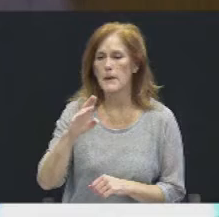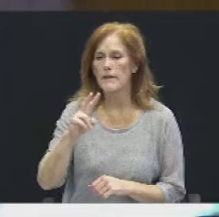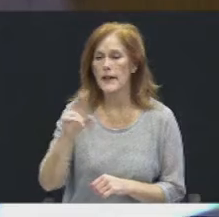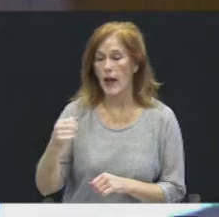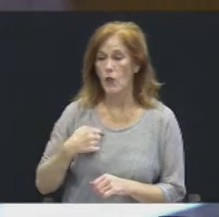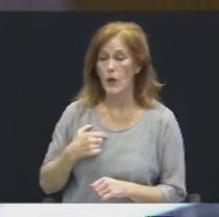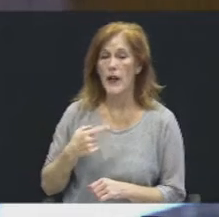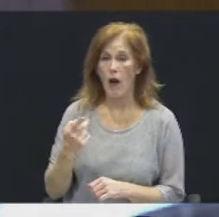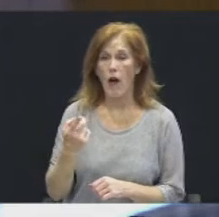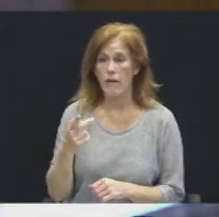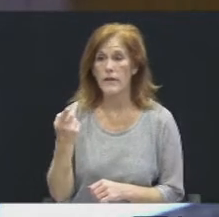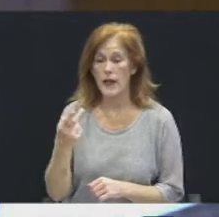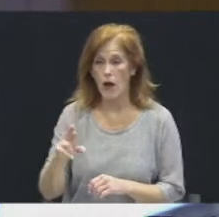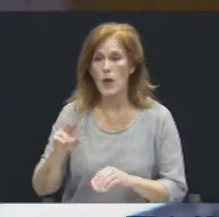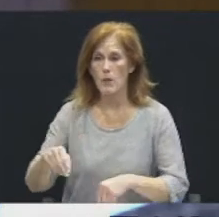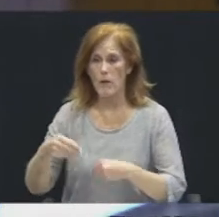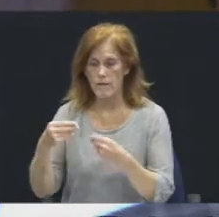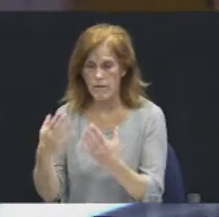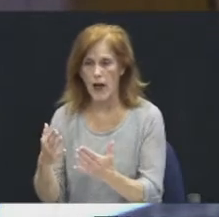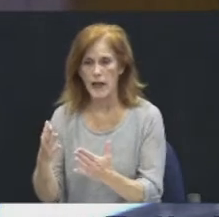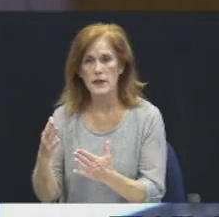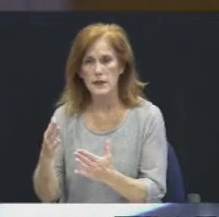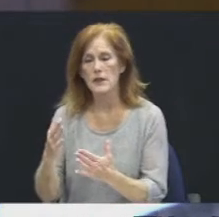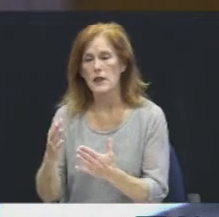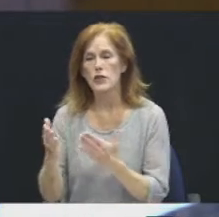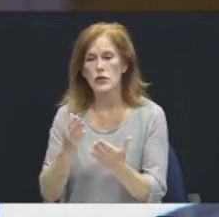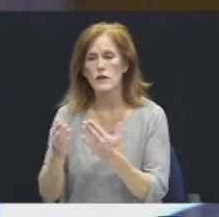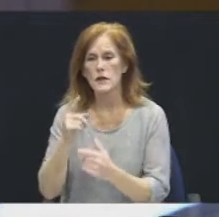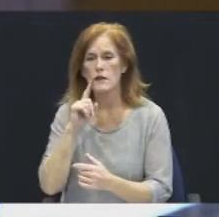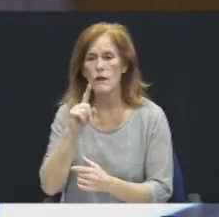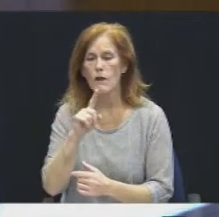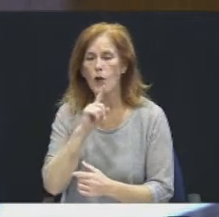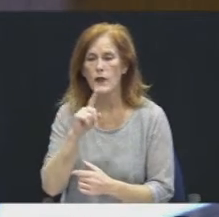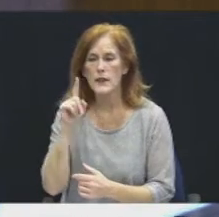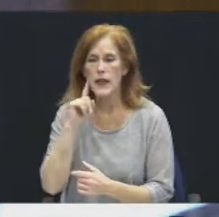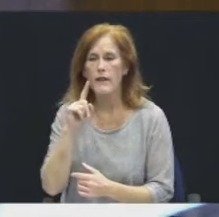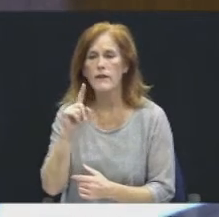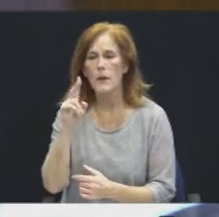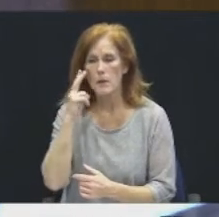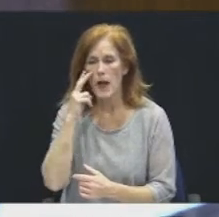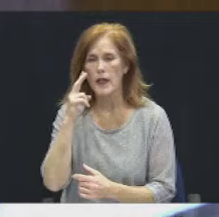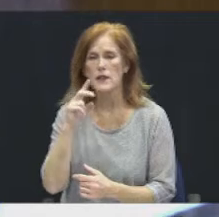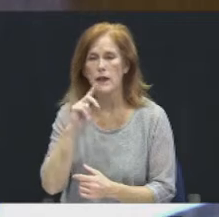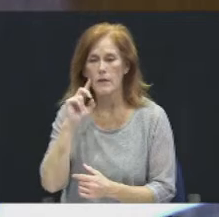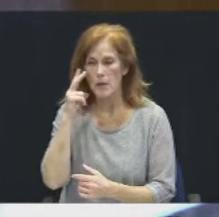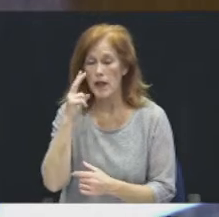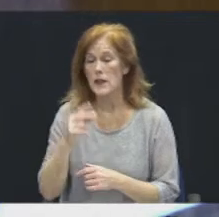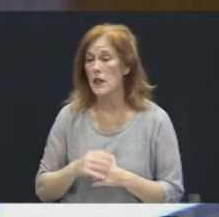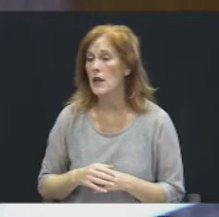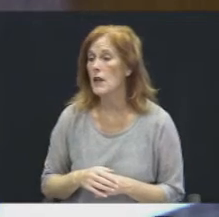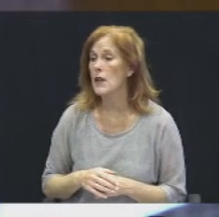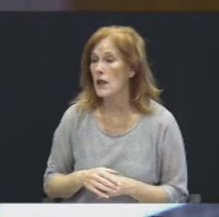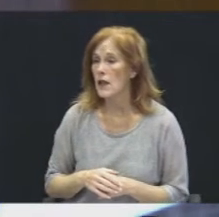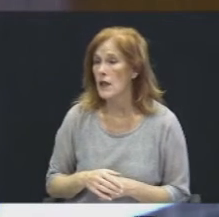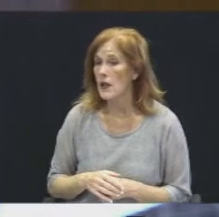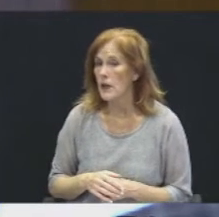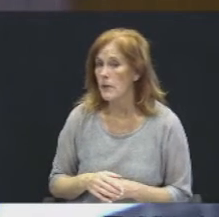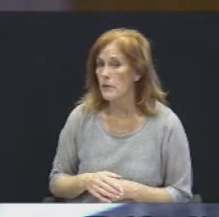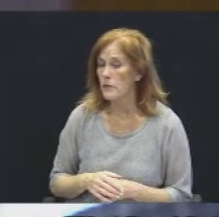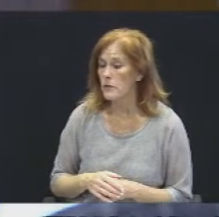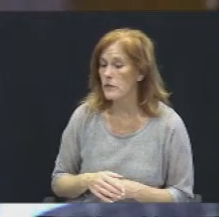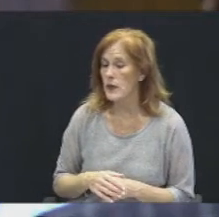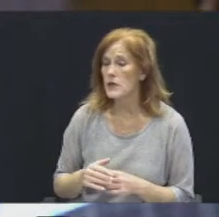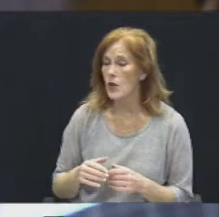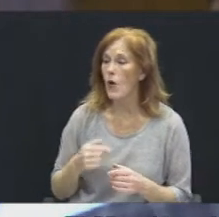that provides services to visually impaired, blind, and deafblind. Okay. And I was going to say, I think that that's true. It's oftentimes